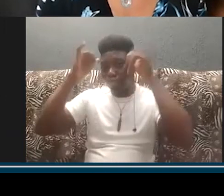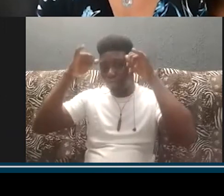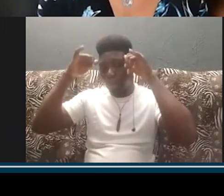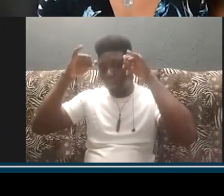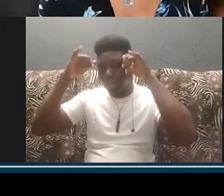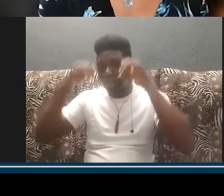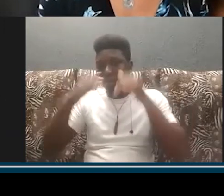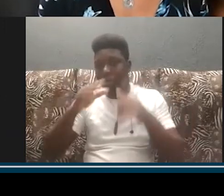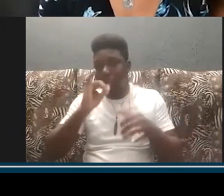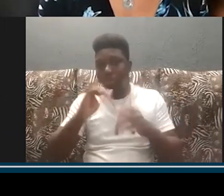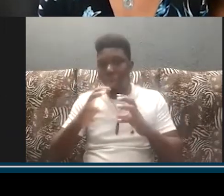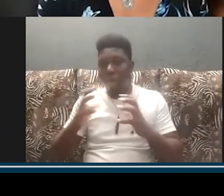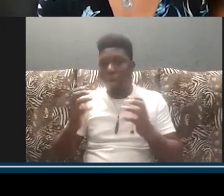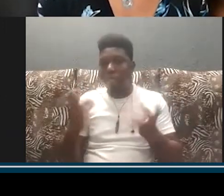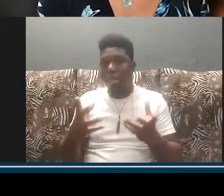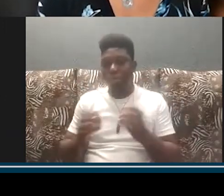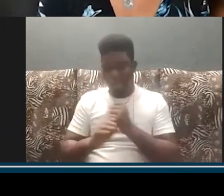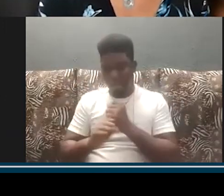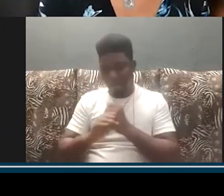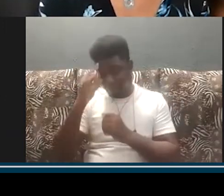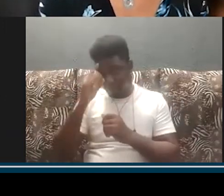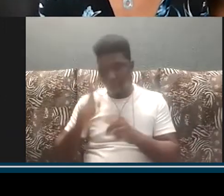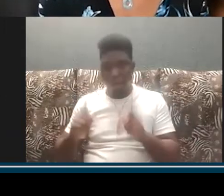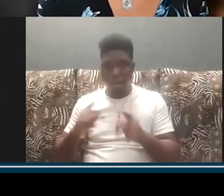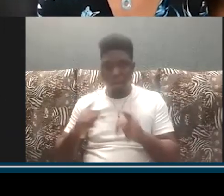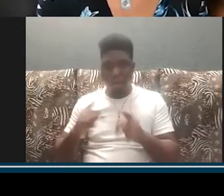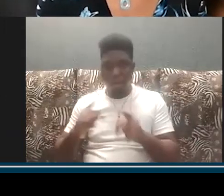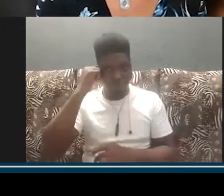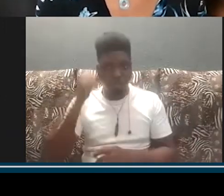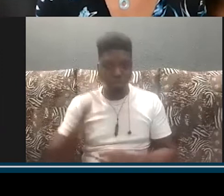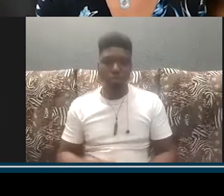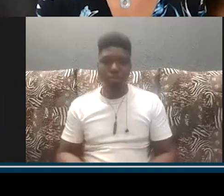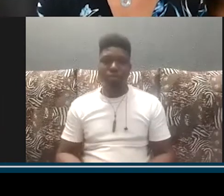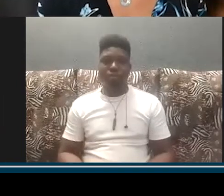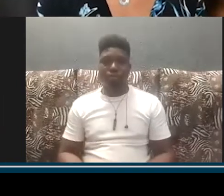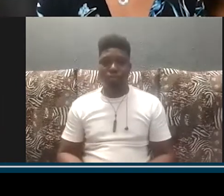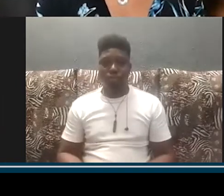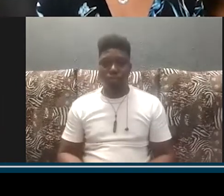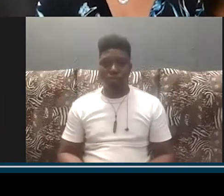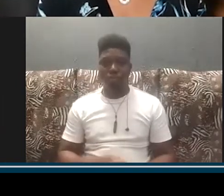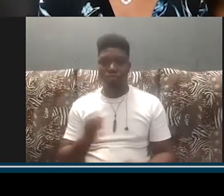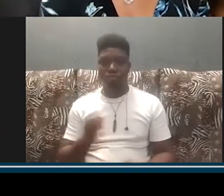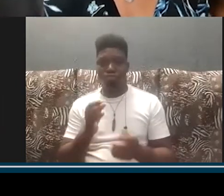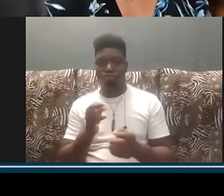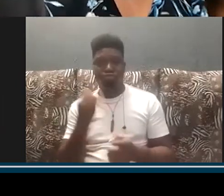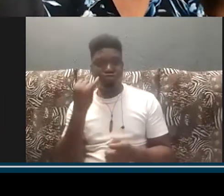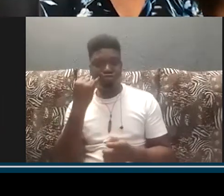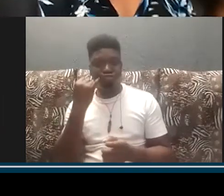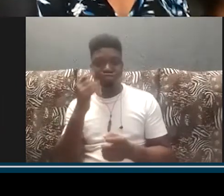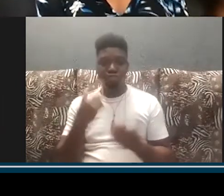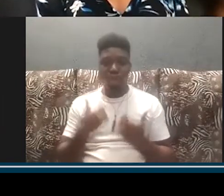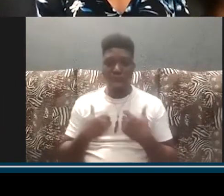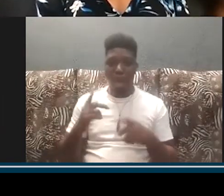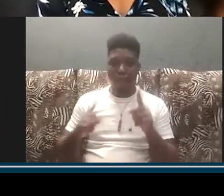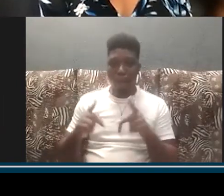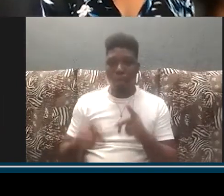Advocating for people, if you have people